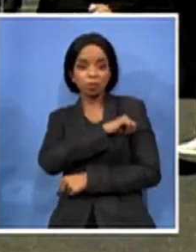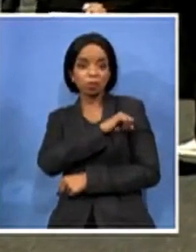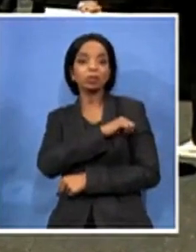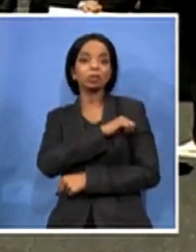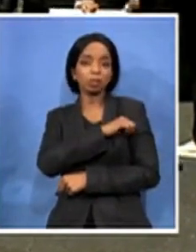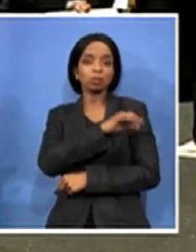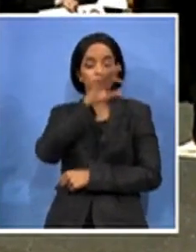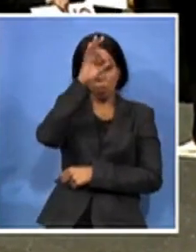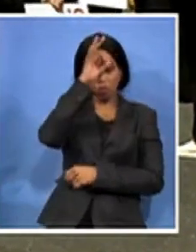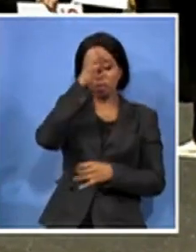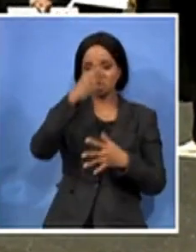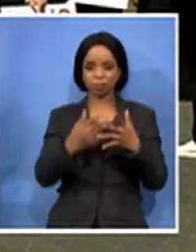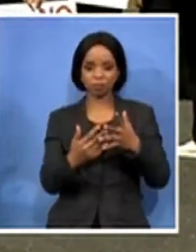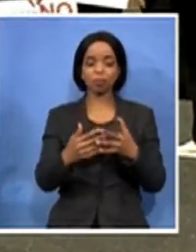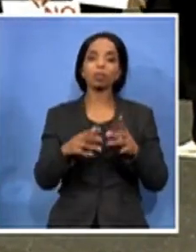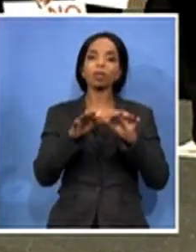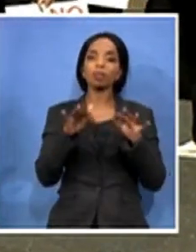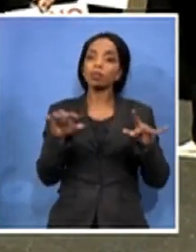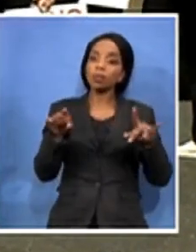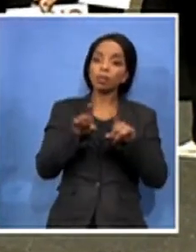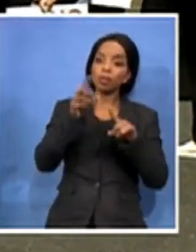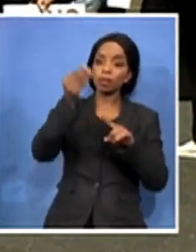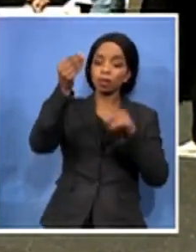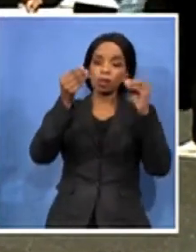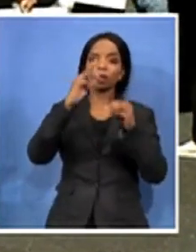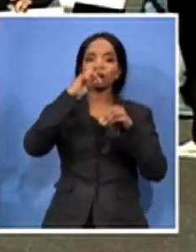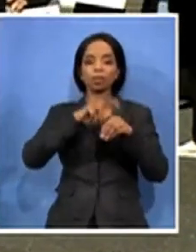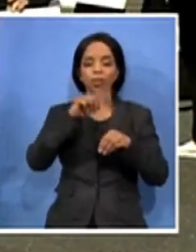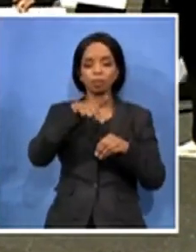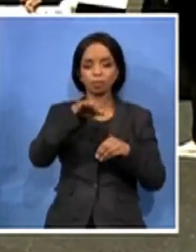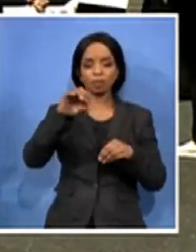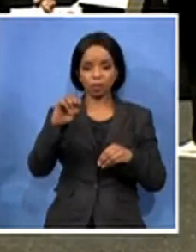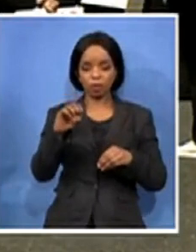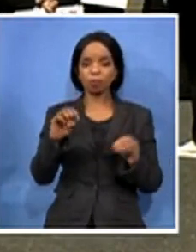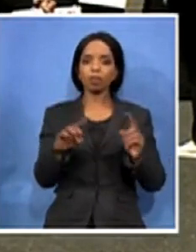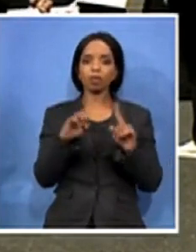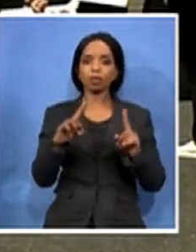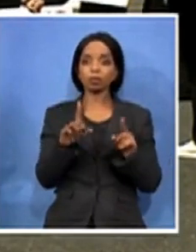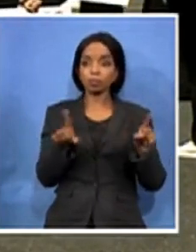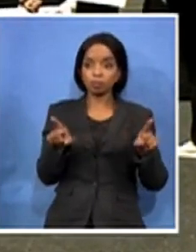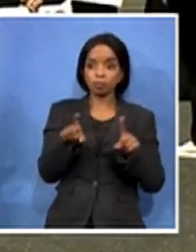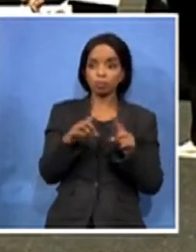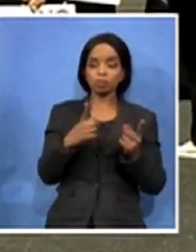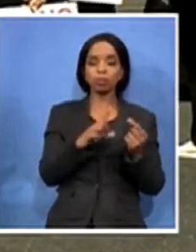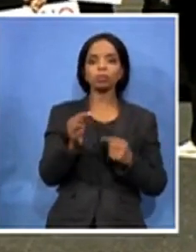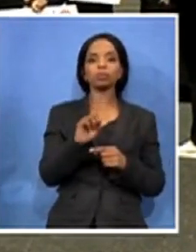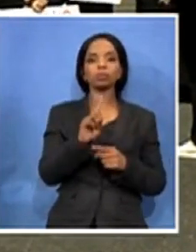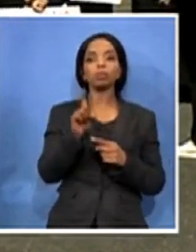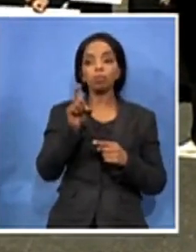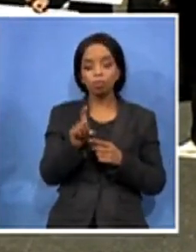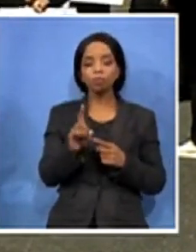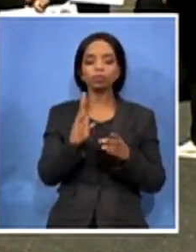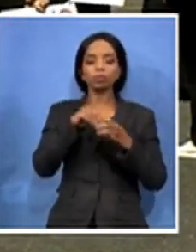a lot of the state monies are being allegedly awarded in irregular contracts. This, of course, is the nature of the